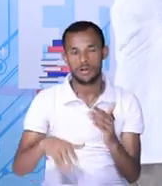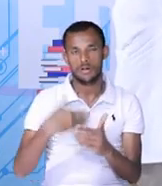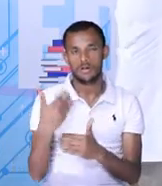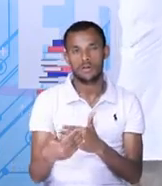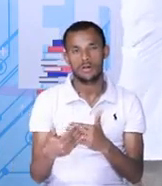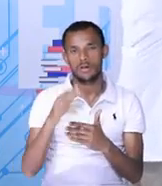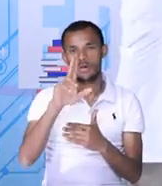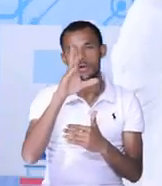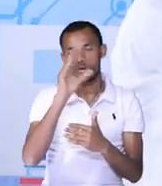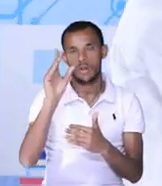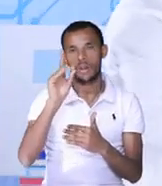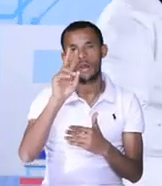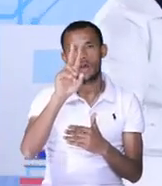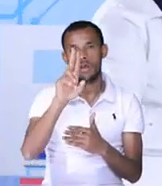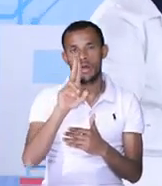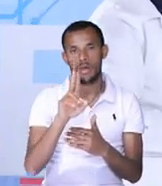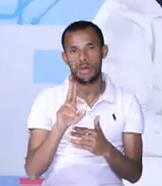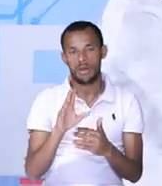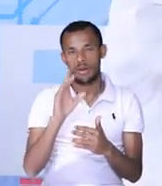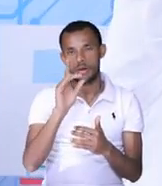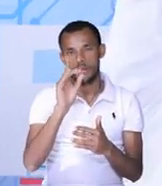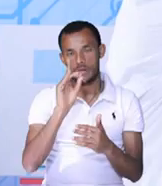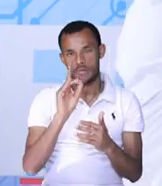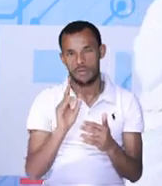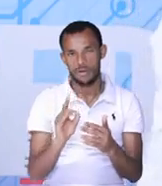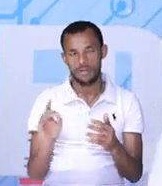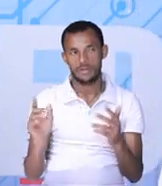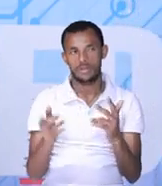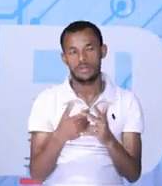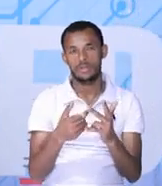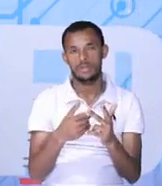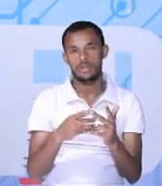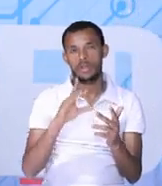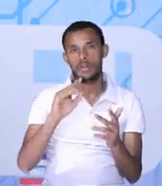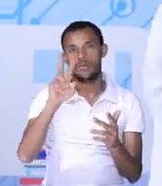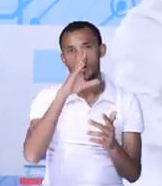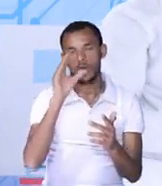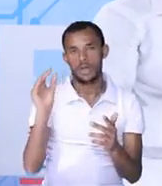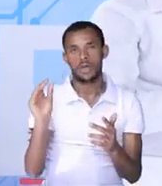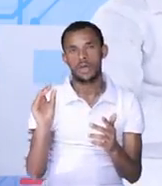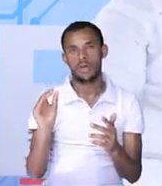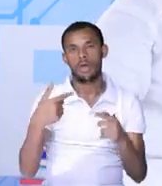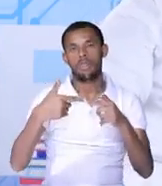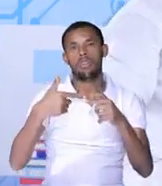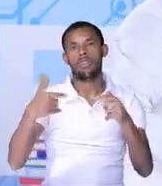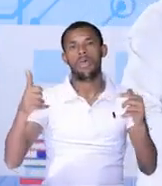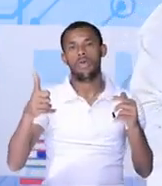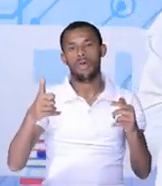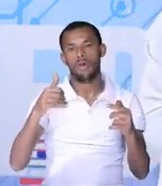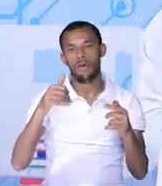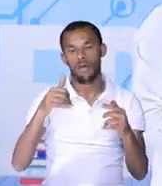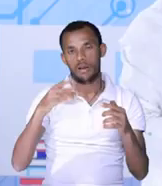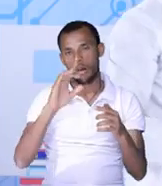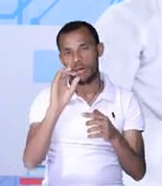Next, u and its derivative will be listed here, and dv and its antiderivative are